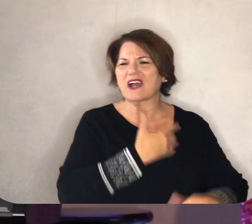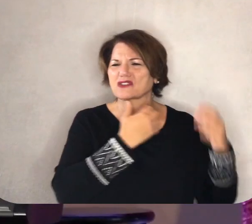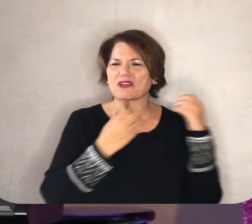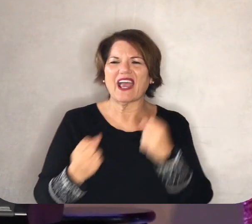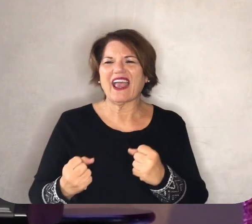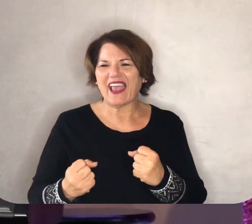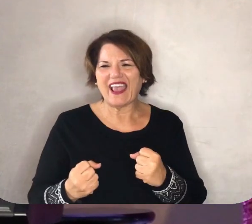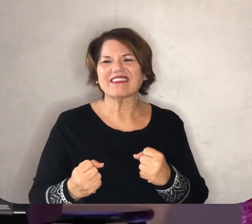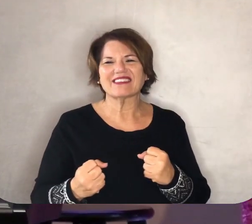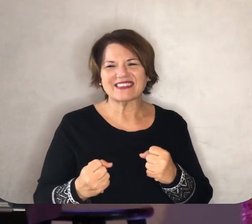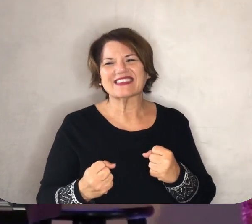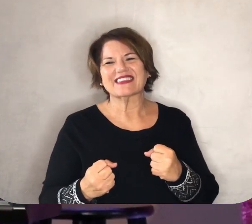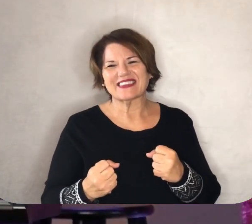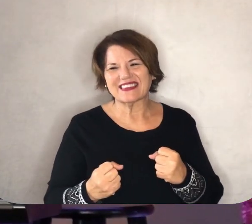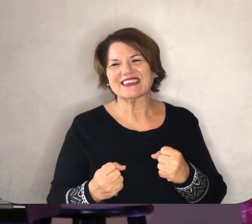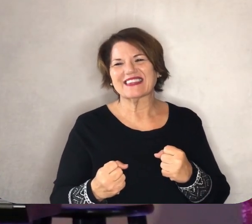our